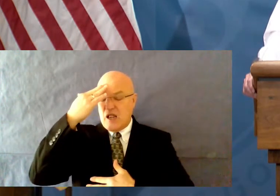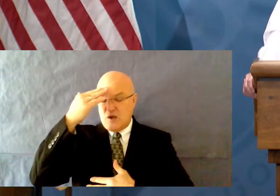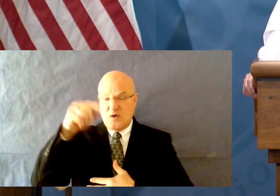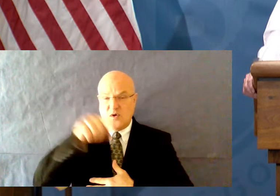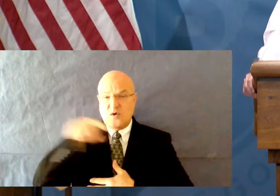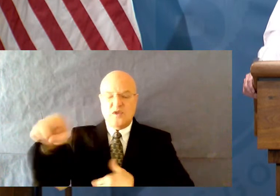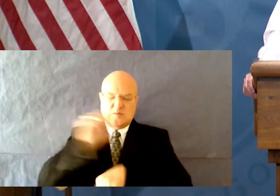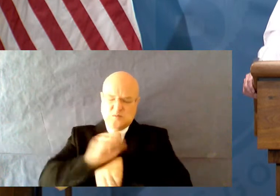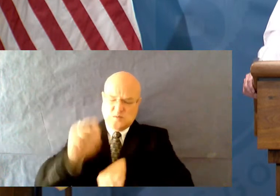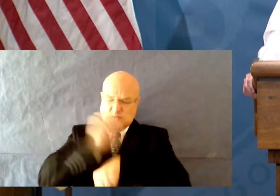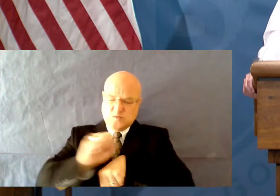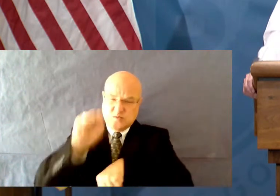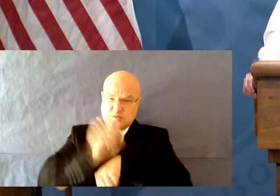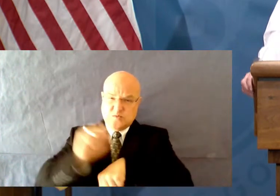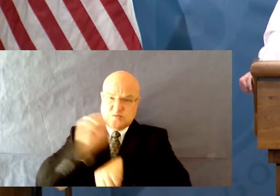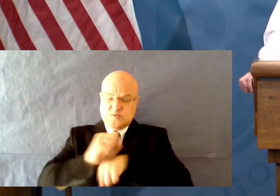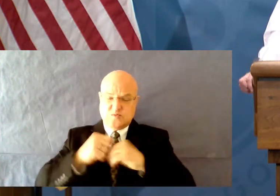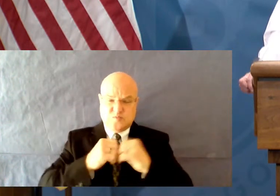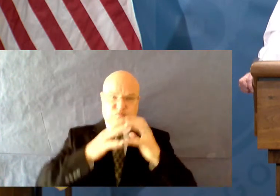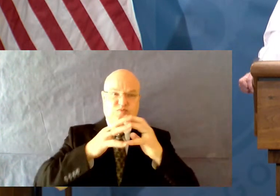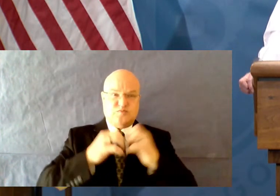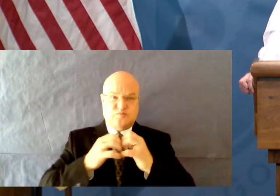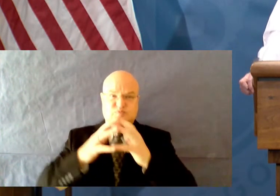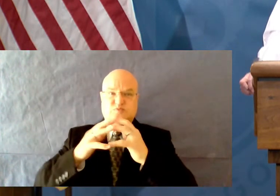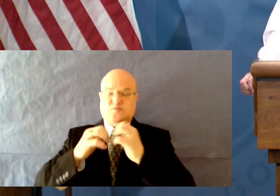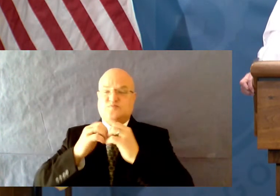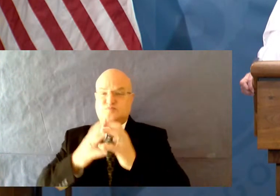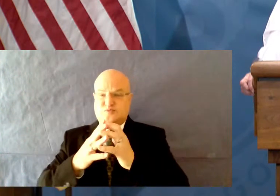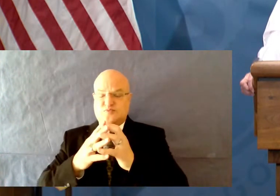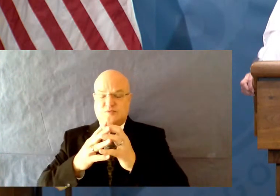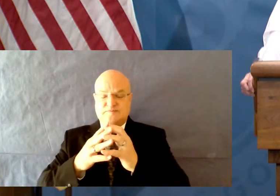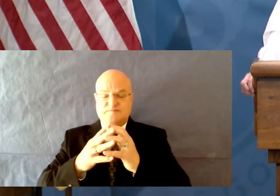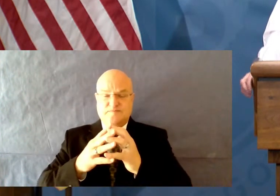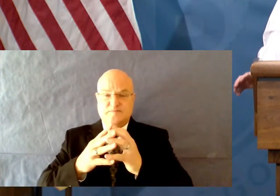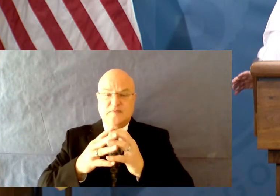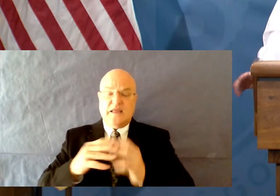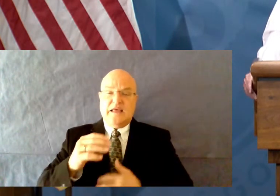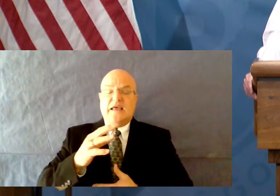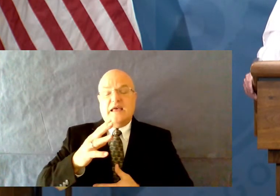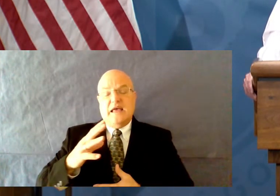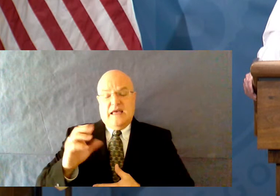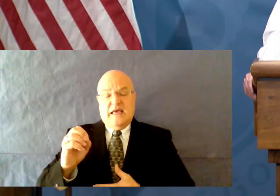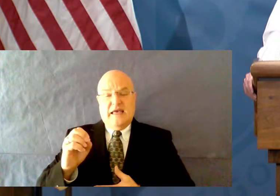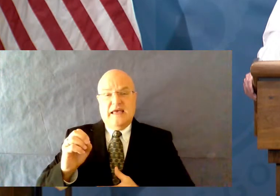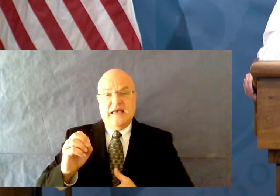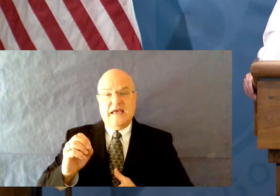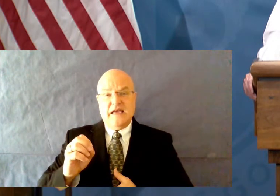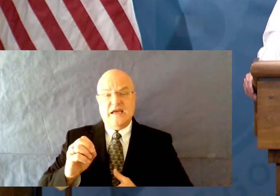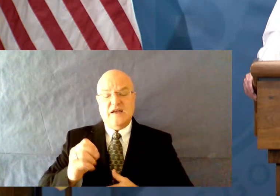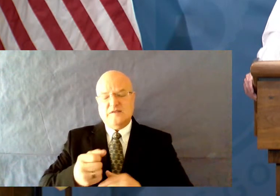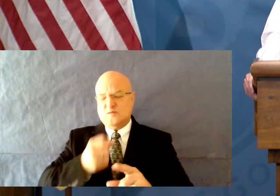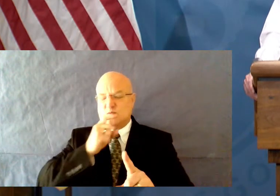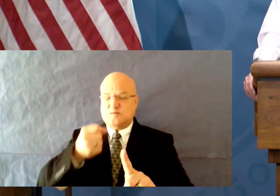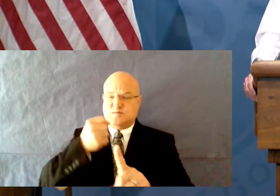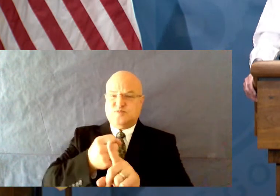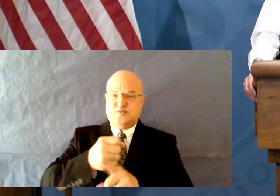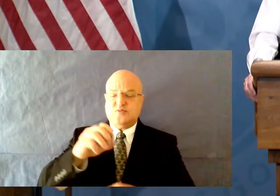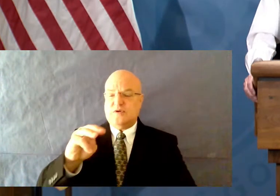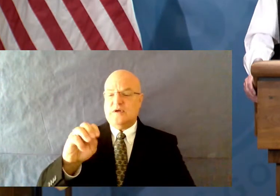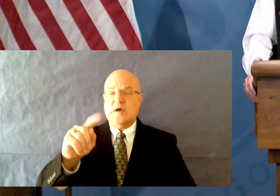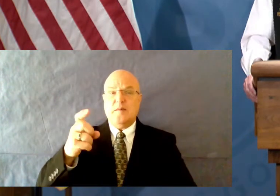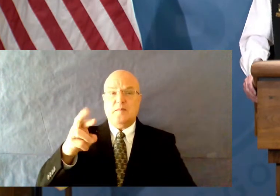to get the power restored, and the hard-hit areas are Montgomery County